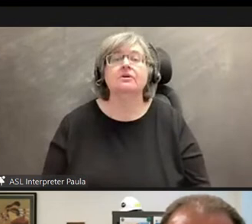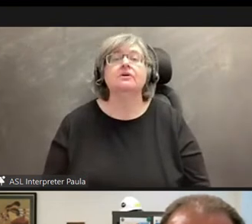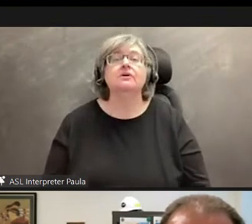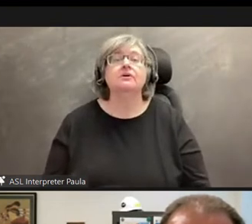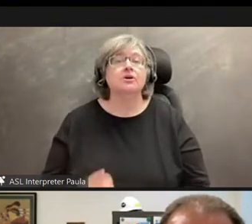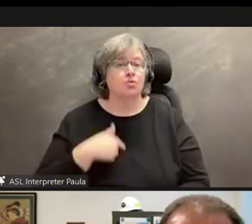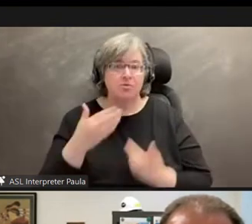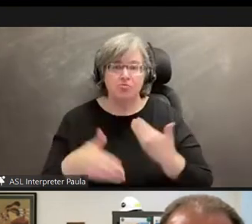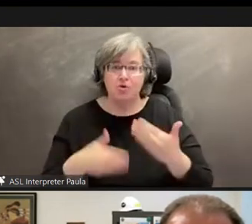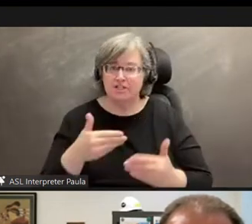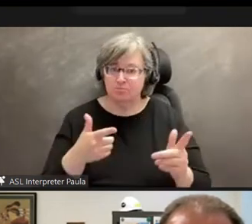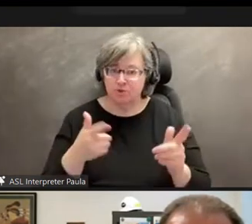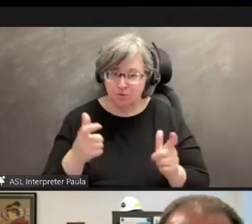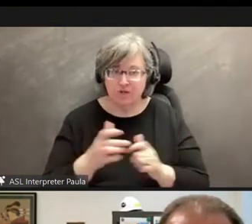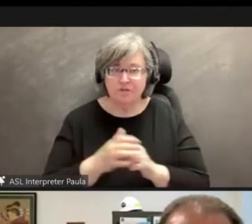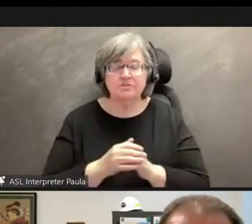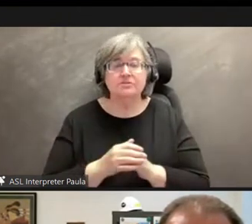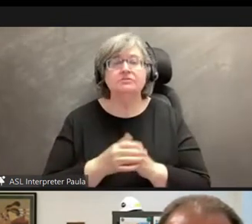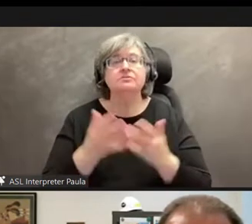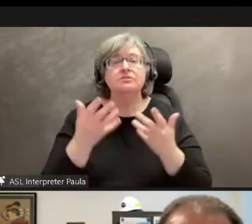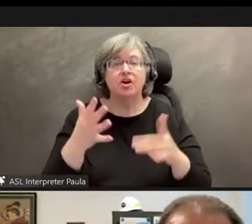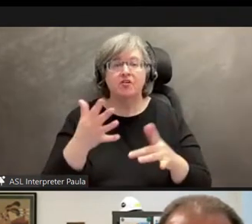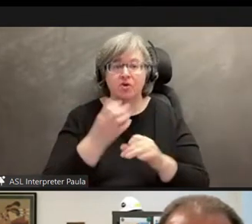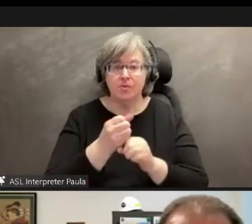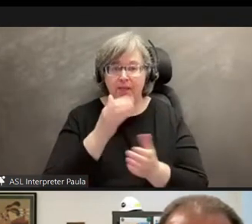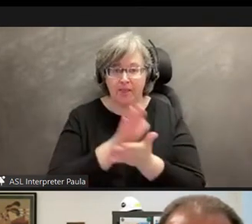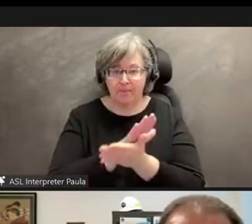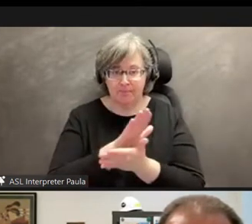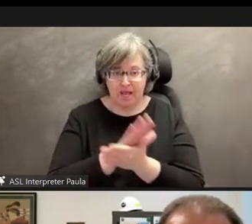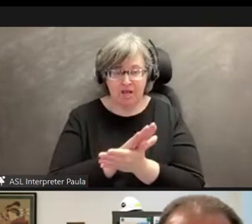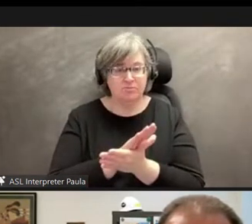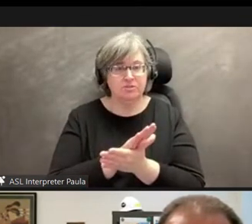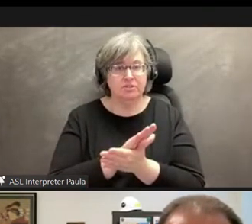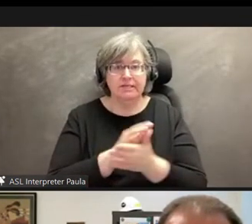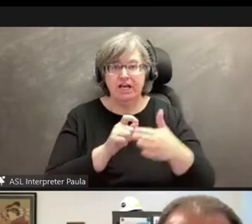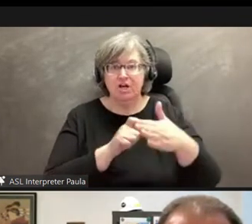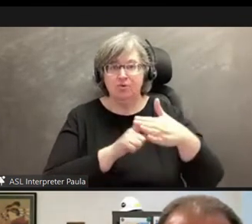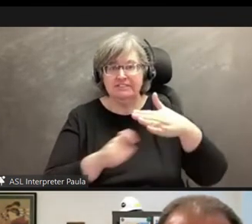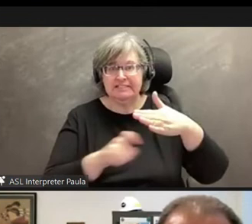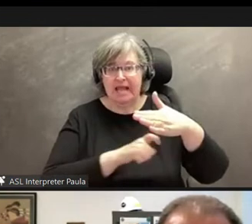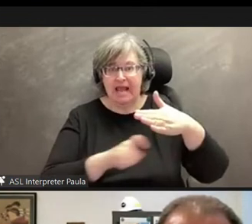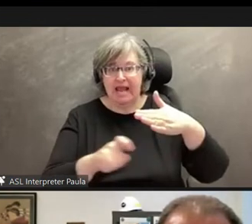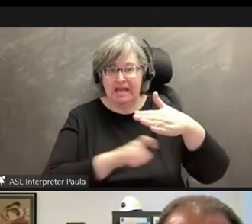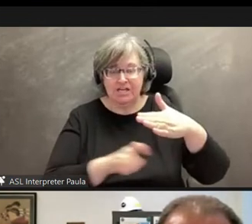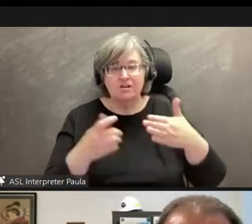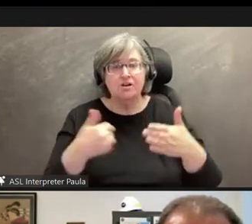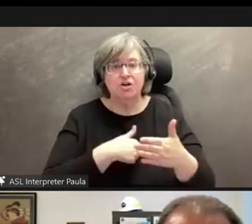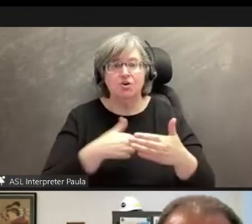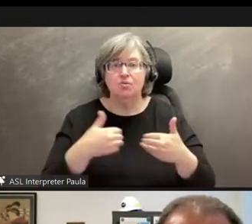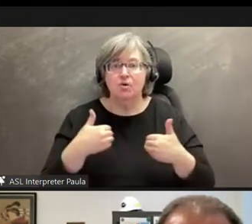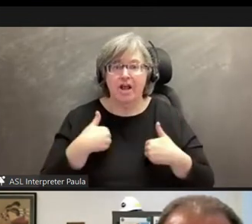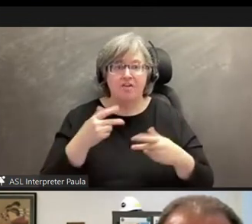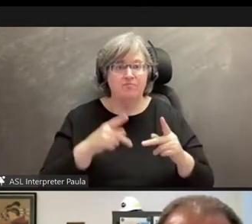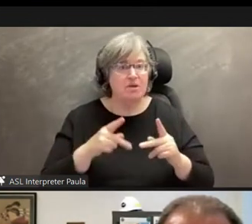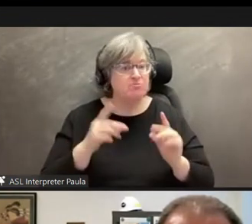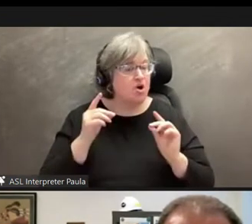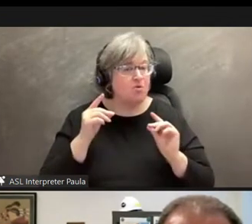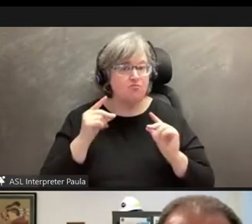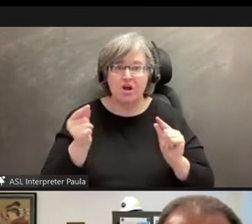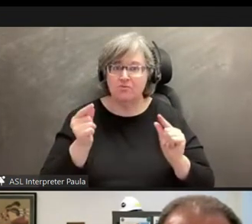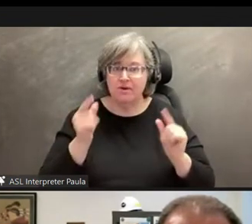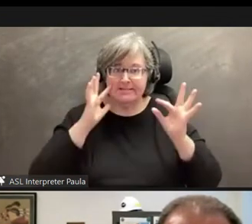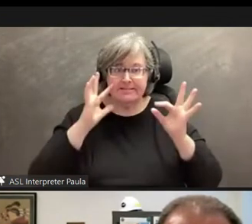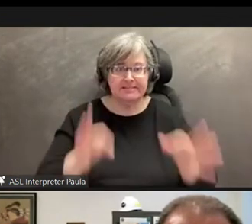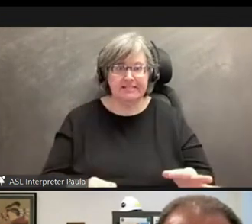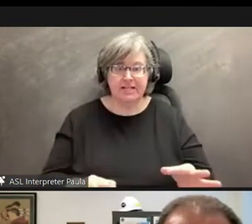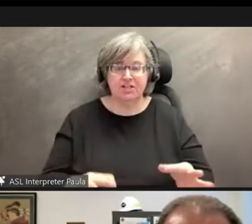them very quickly. Once we get the paper, it's scanned and we have decision makers live right there